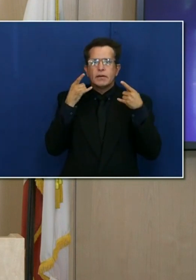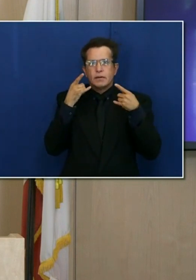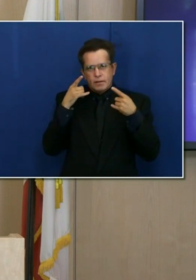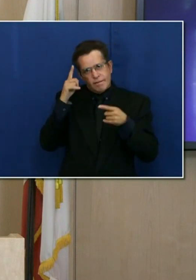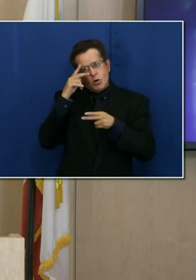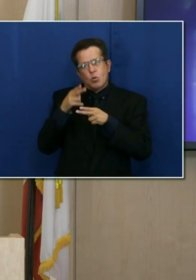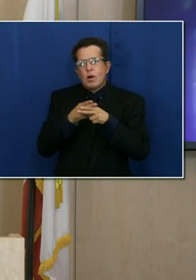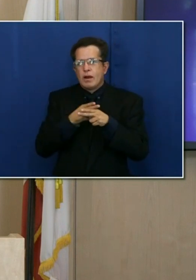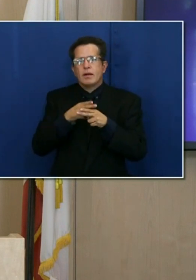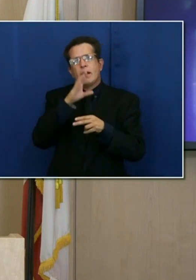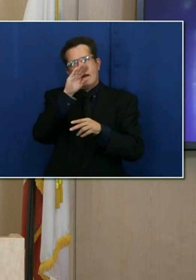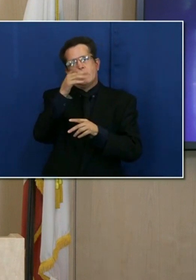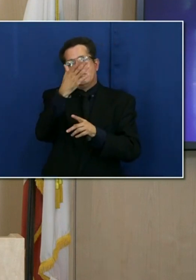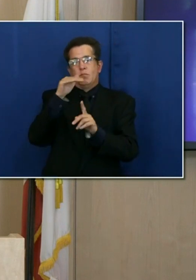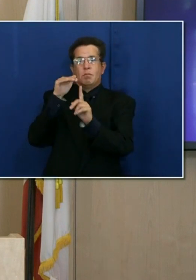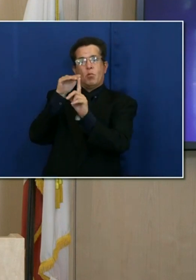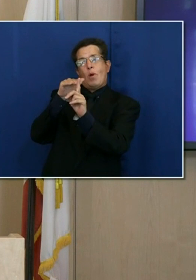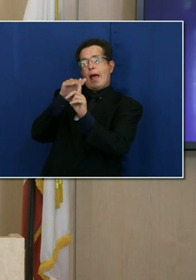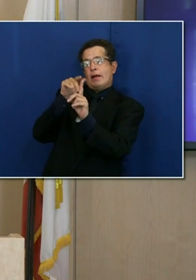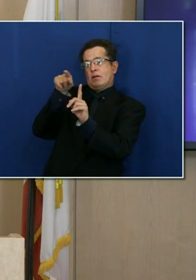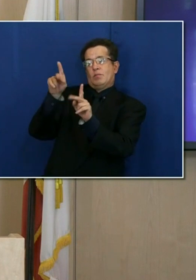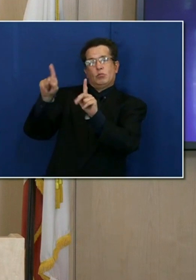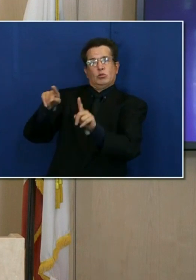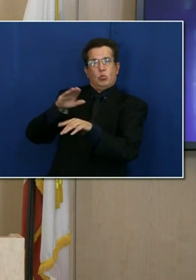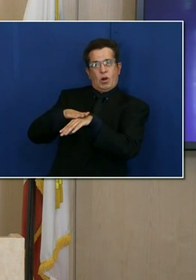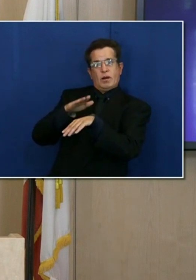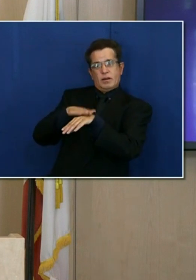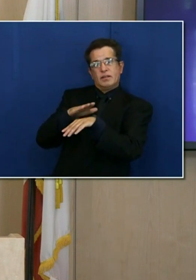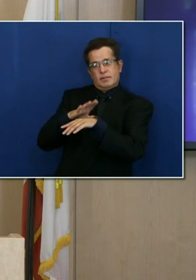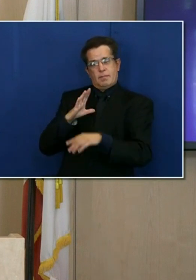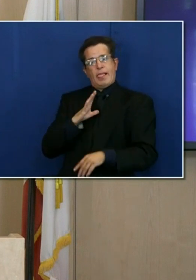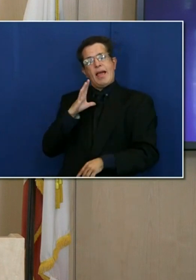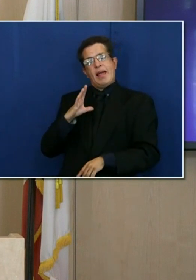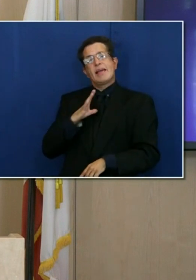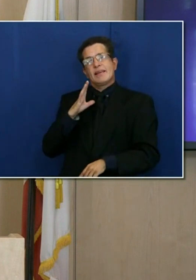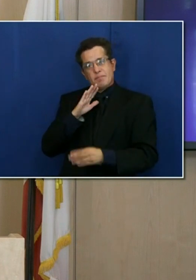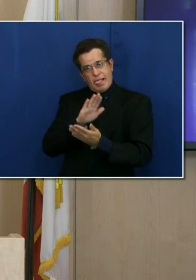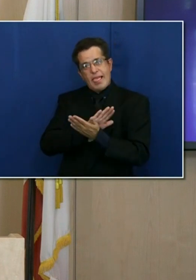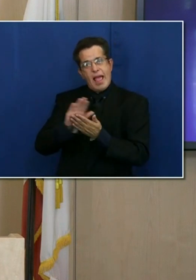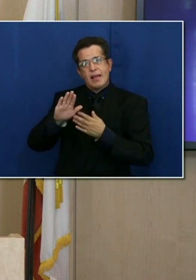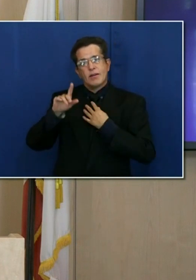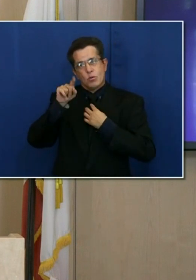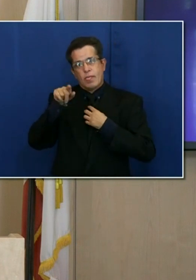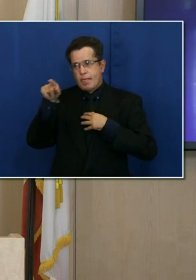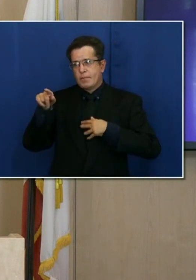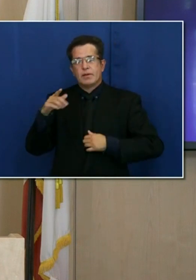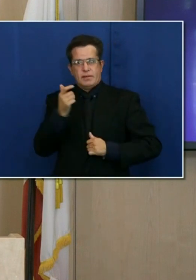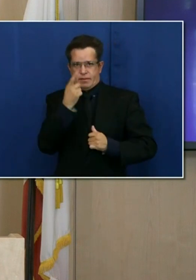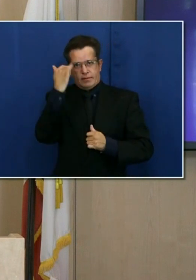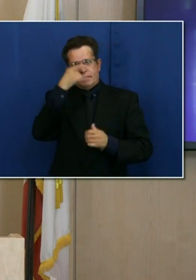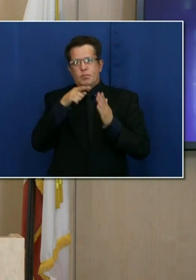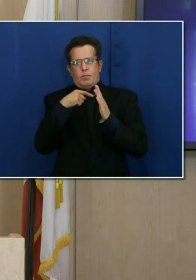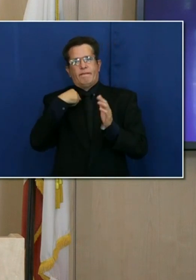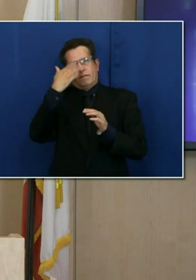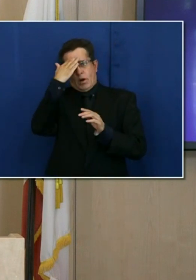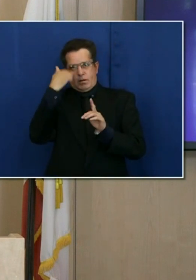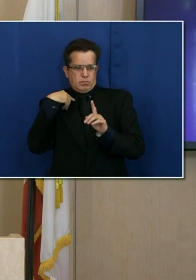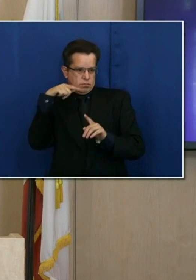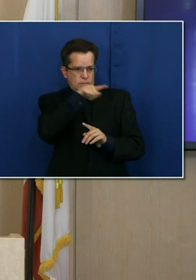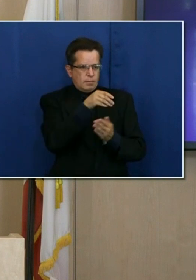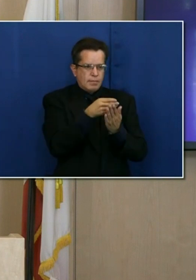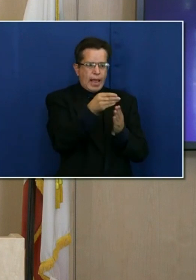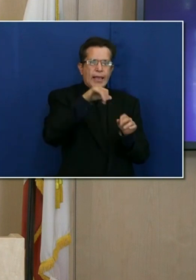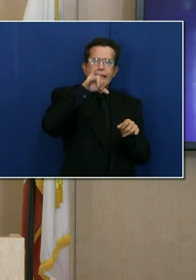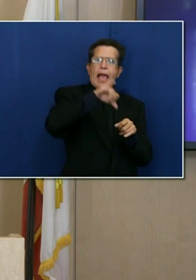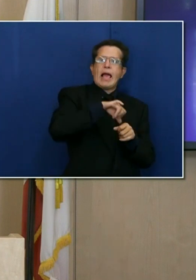a polite word to remind people. I know sometimes I've gone to the gas station and got out of my car and didn't realize I didn't have my mask on, and I had to